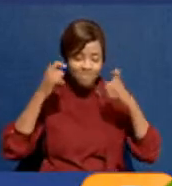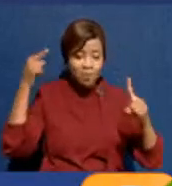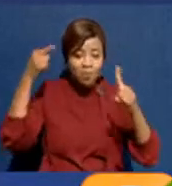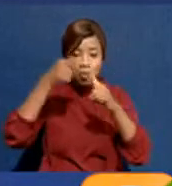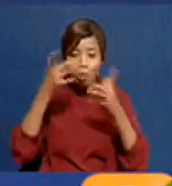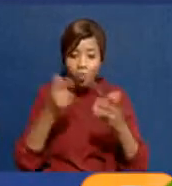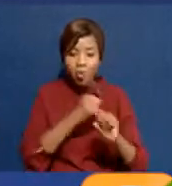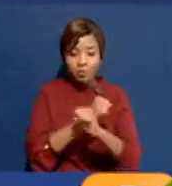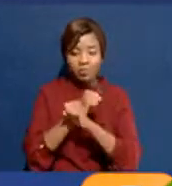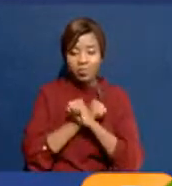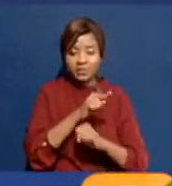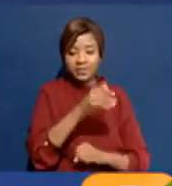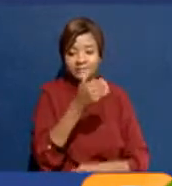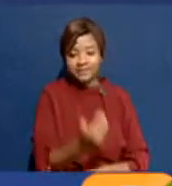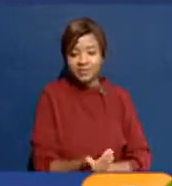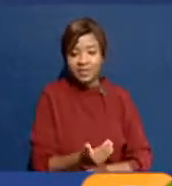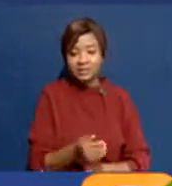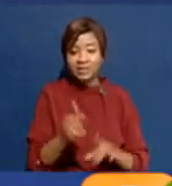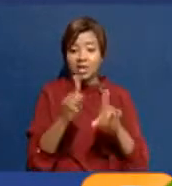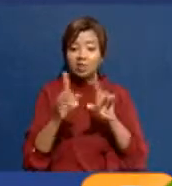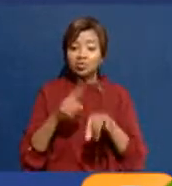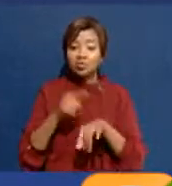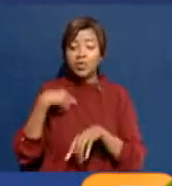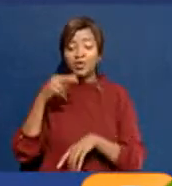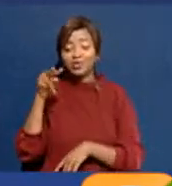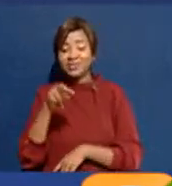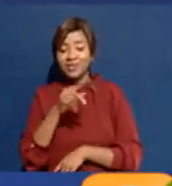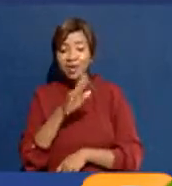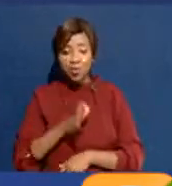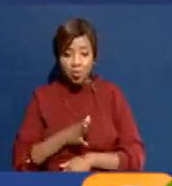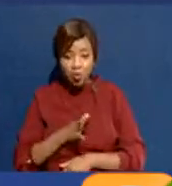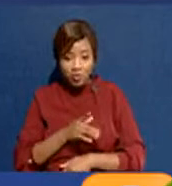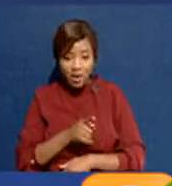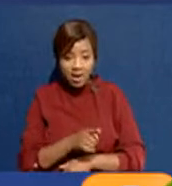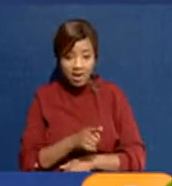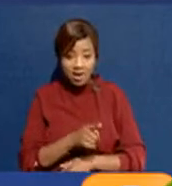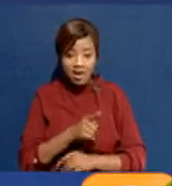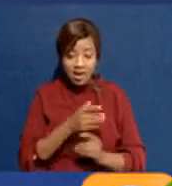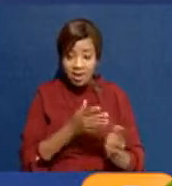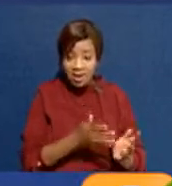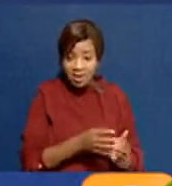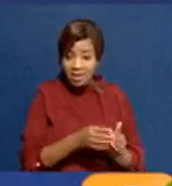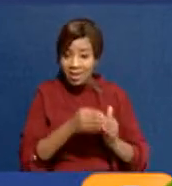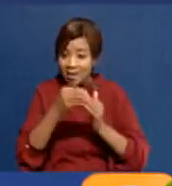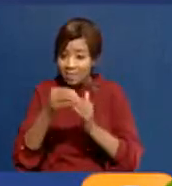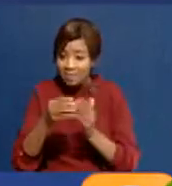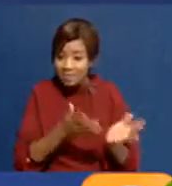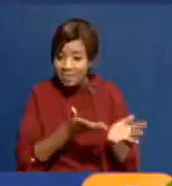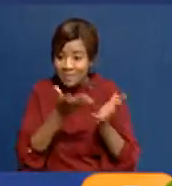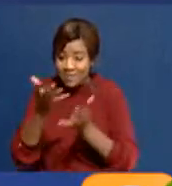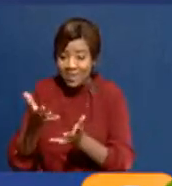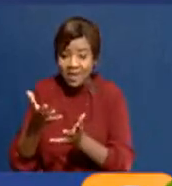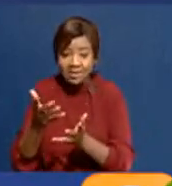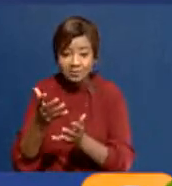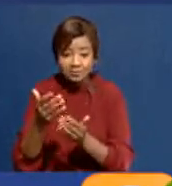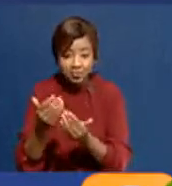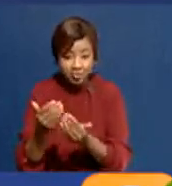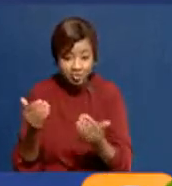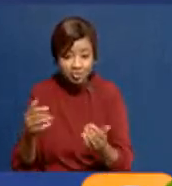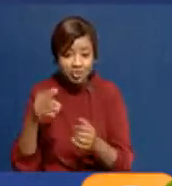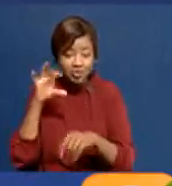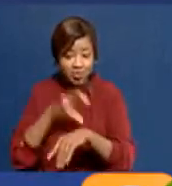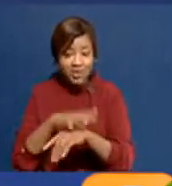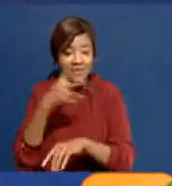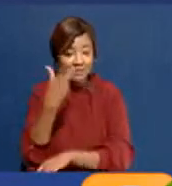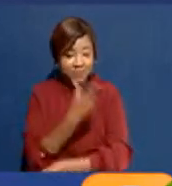So when you see a woman not presenting the child for immunization, despite what the doctors have said, the